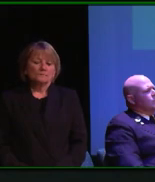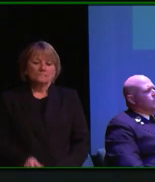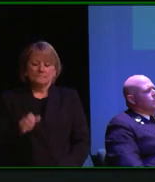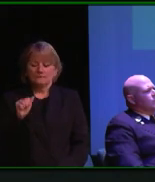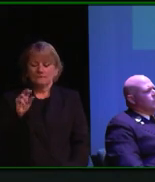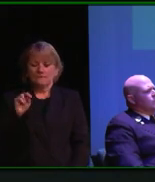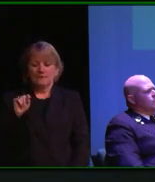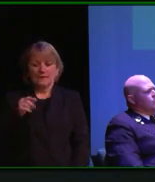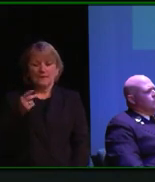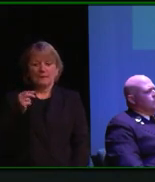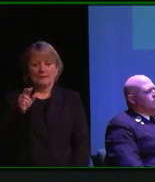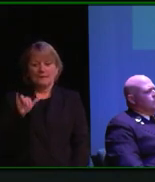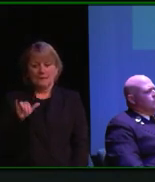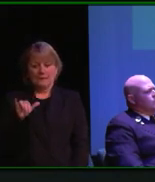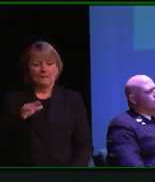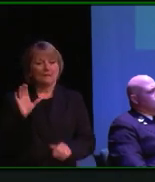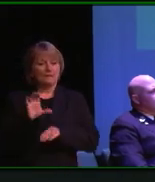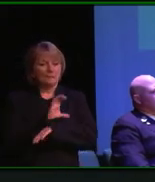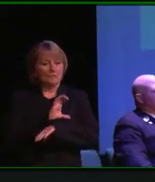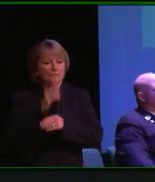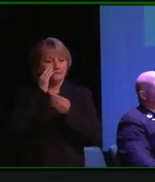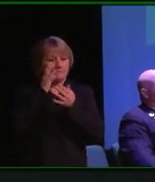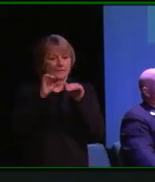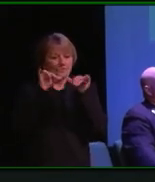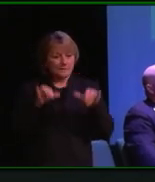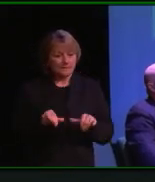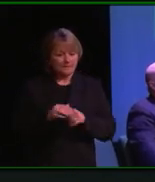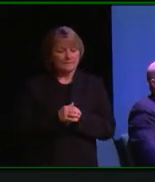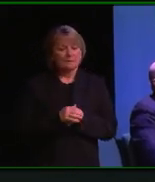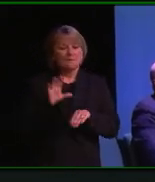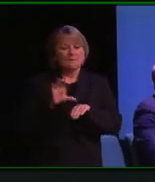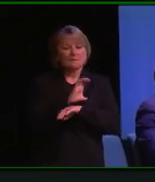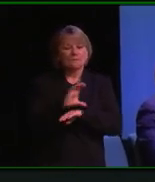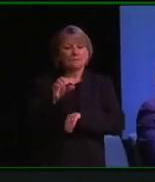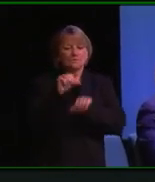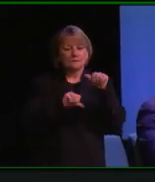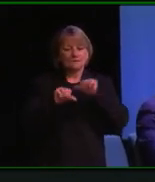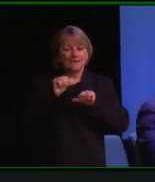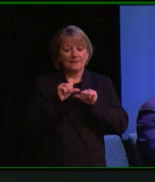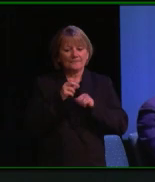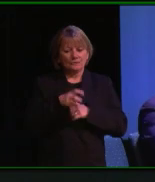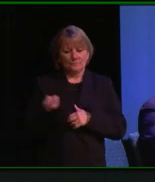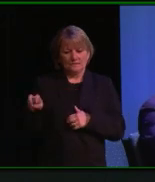Anthony Lee for Computer Information Systems, Computer Science Transfer.